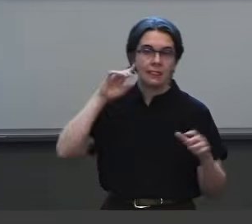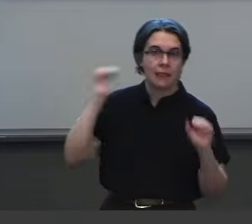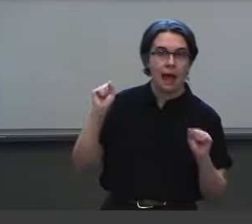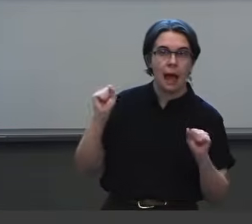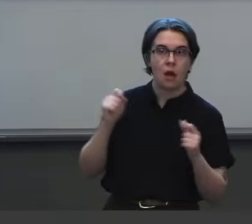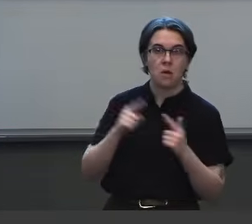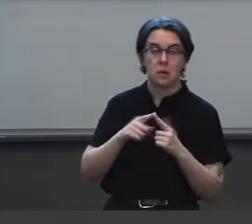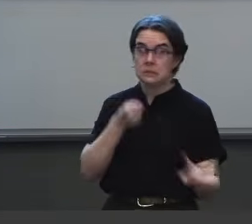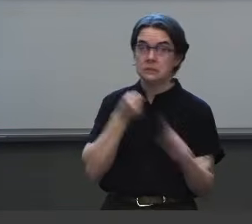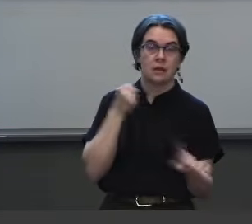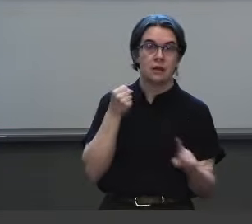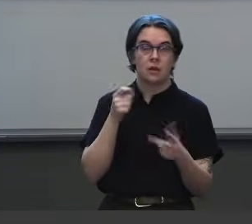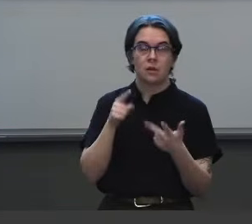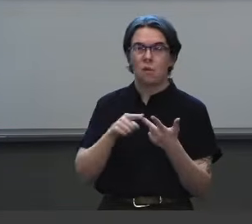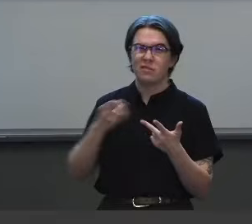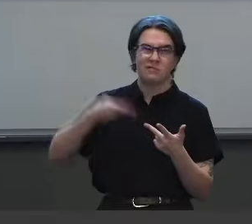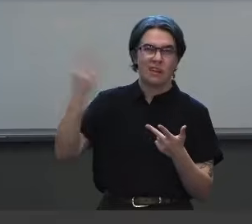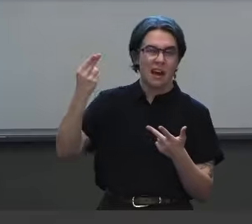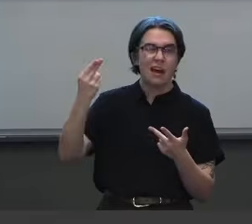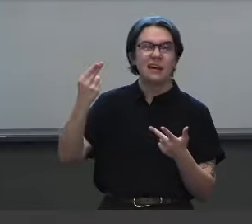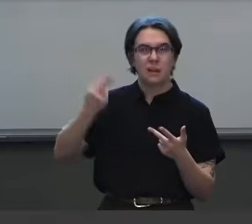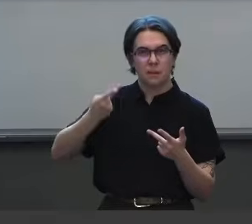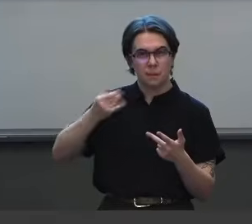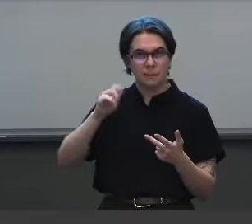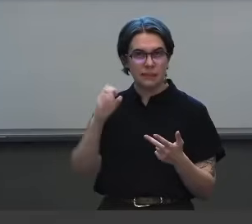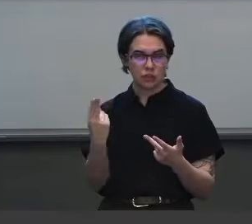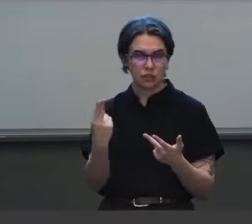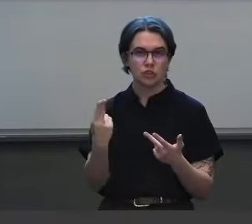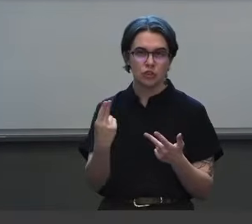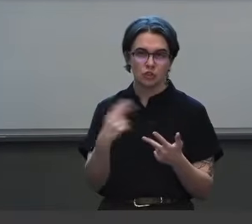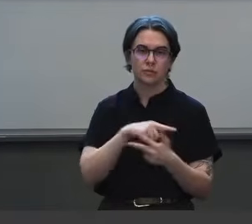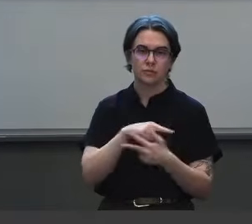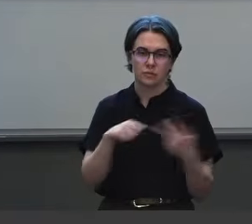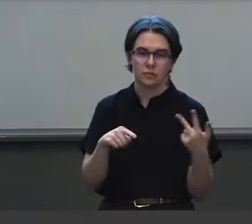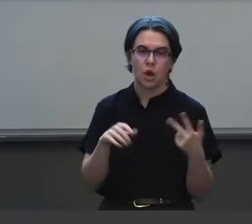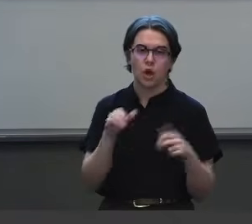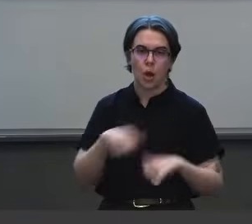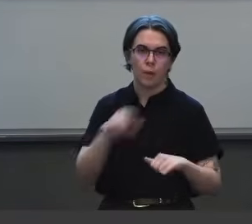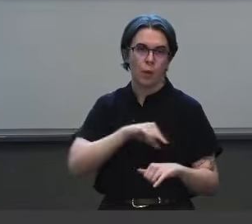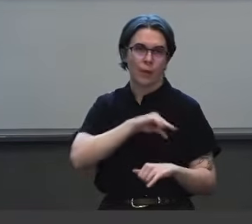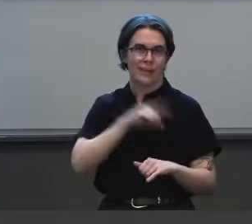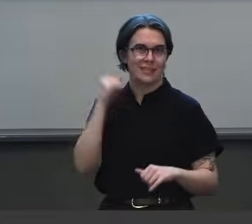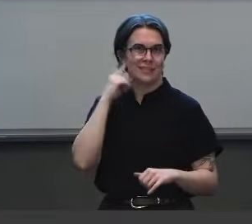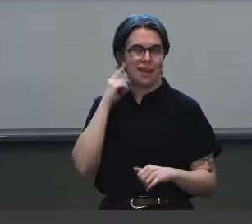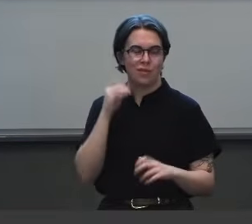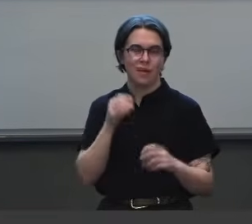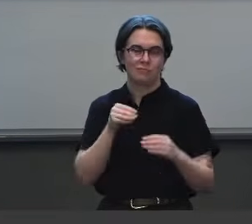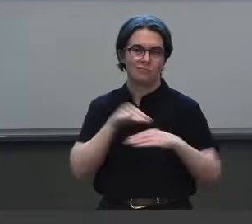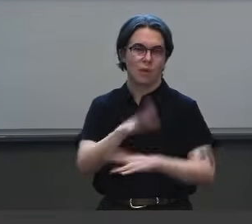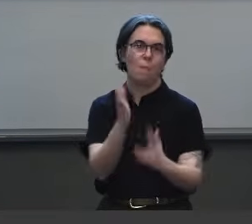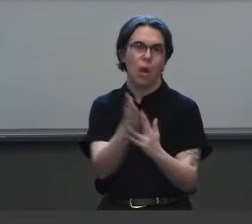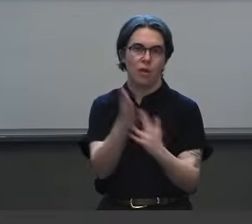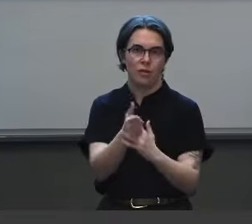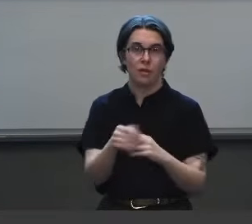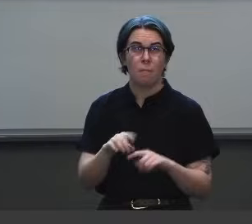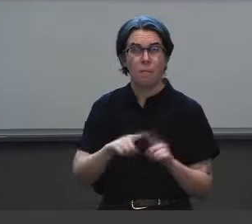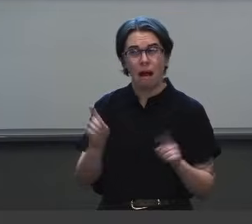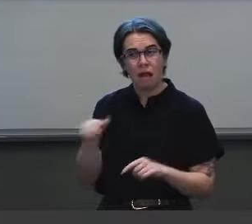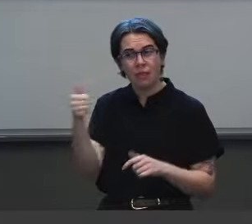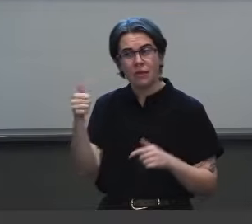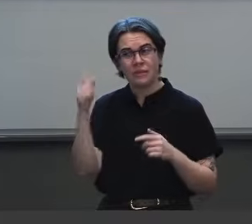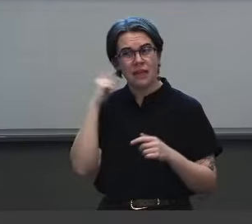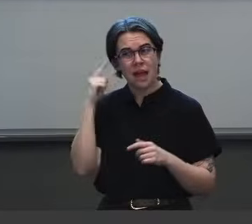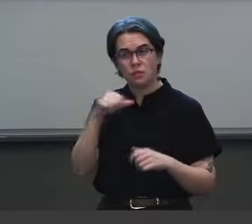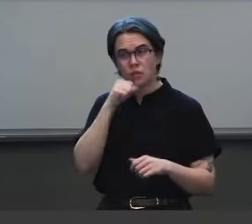or high-pitched. This is from our survey. But other sounds that don't fall in these categories are